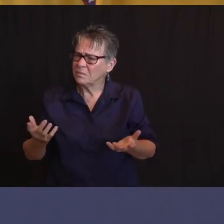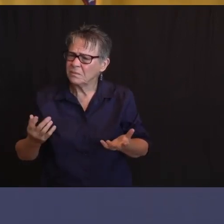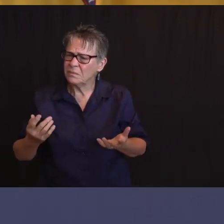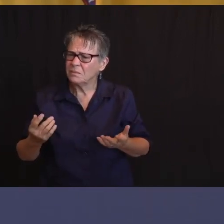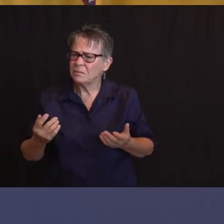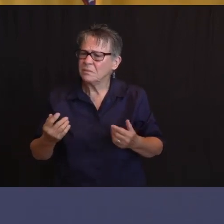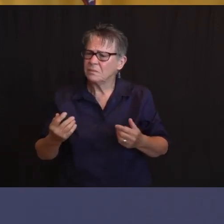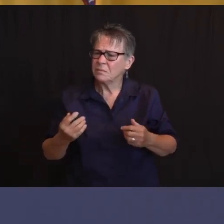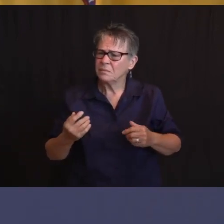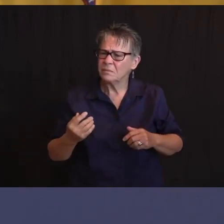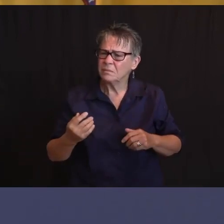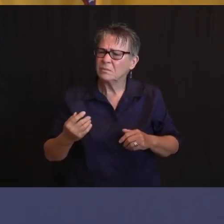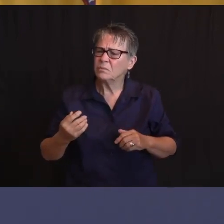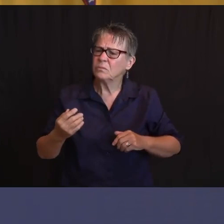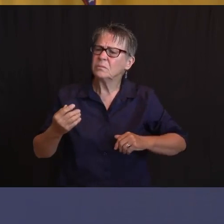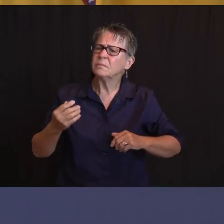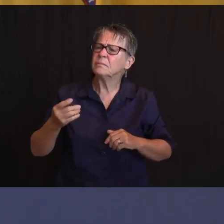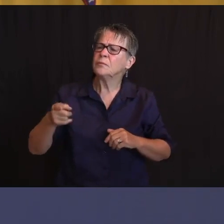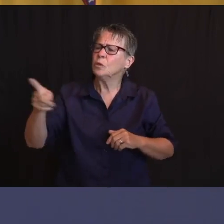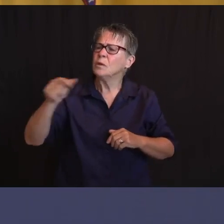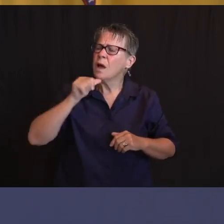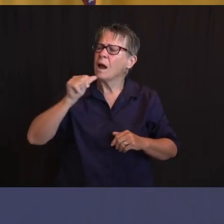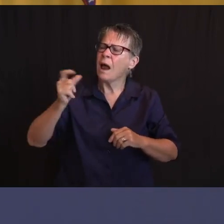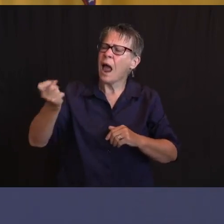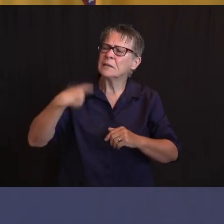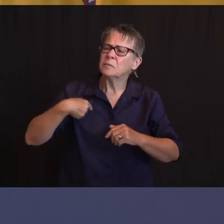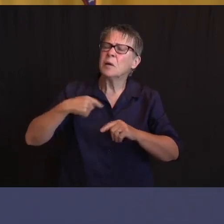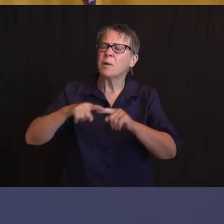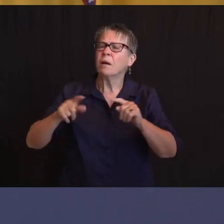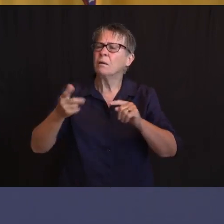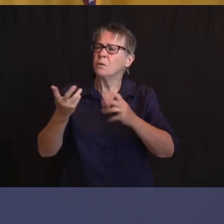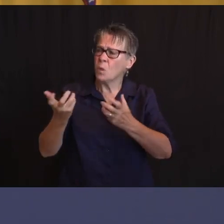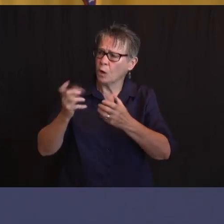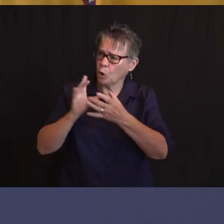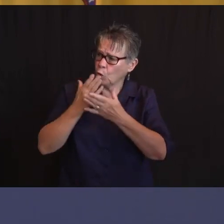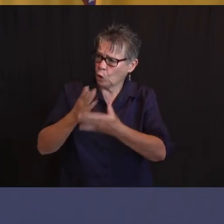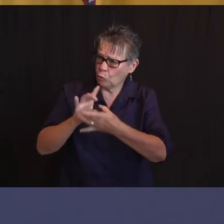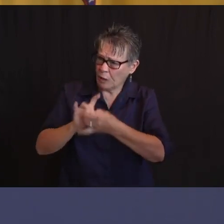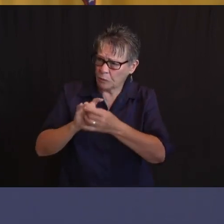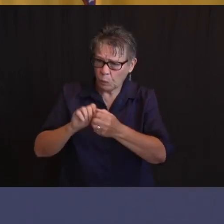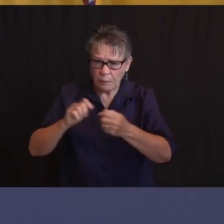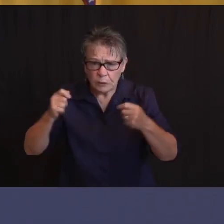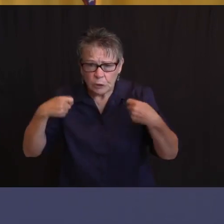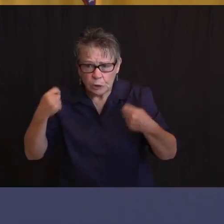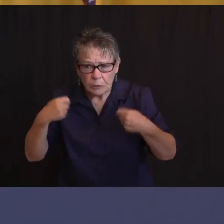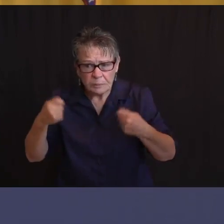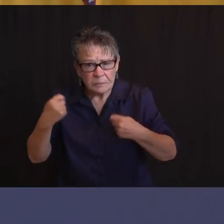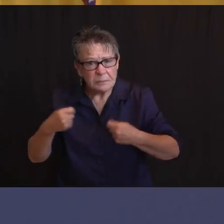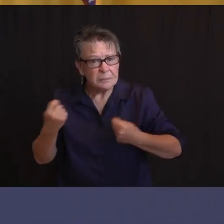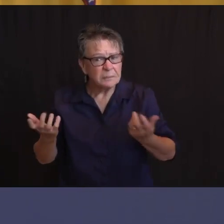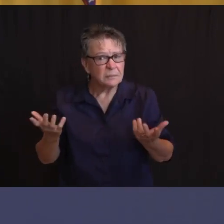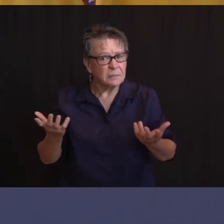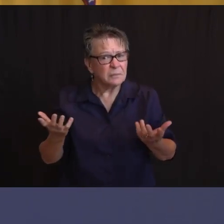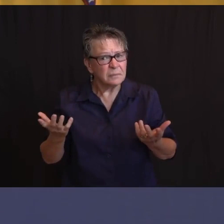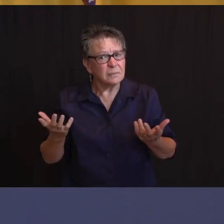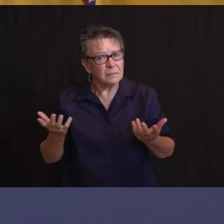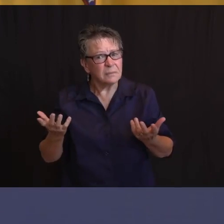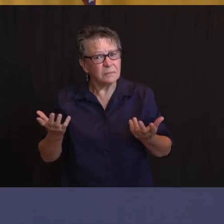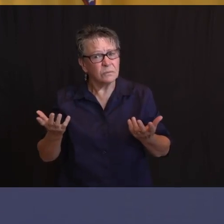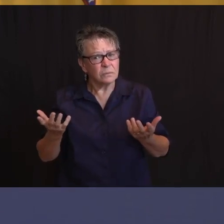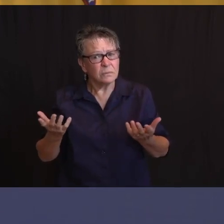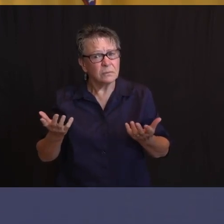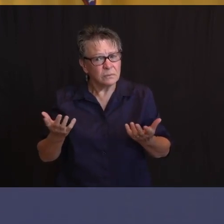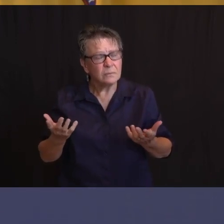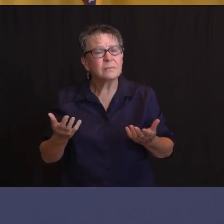well as the association. And, you know, it's time for responsible behavior. Please,